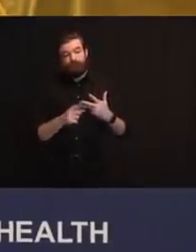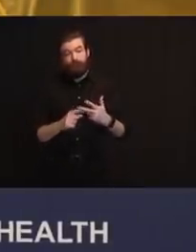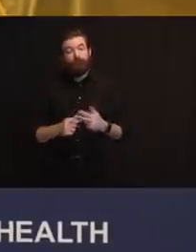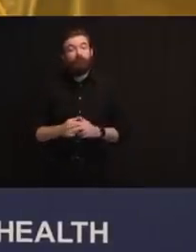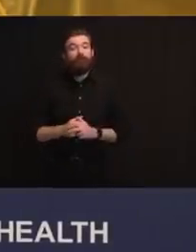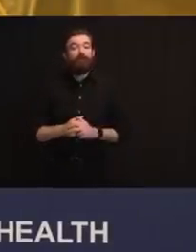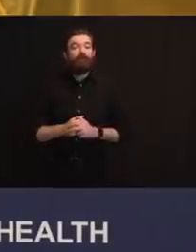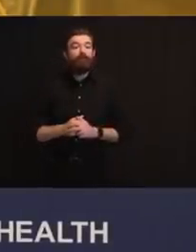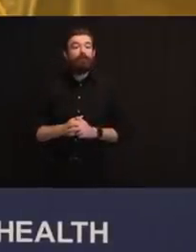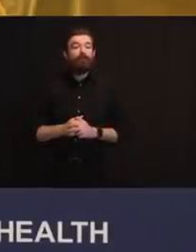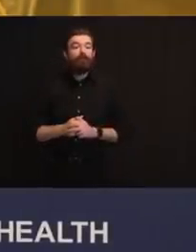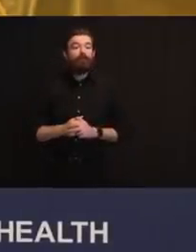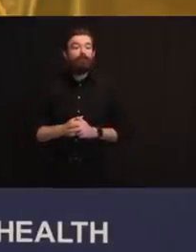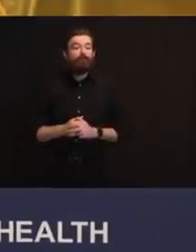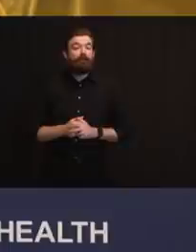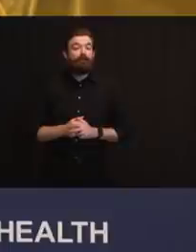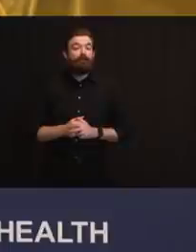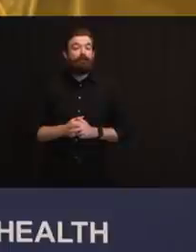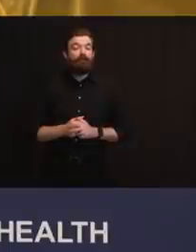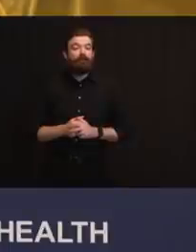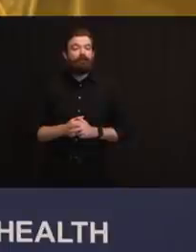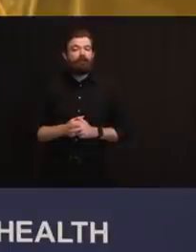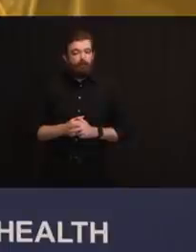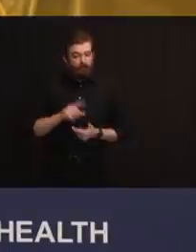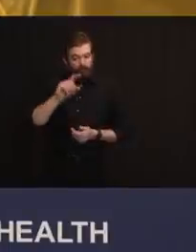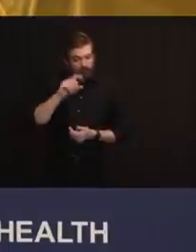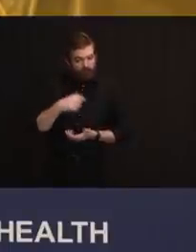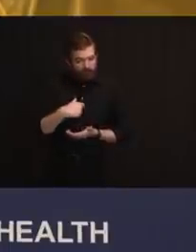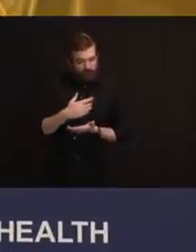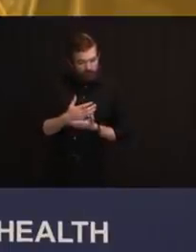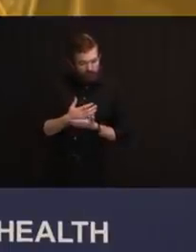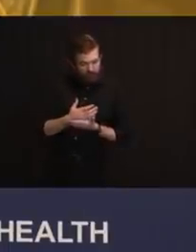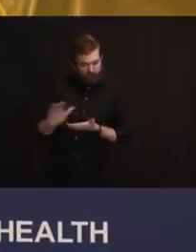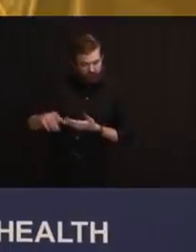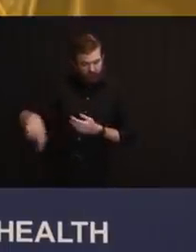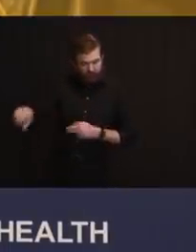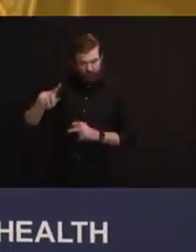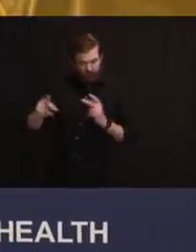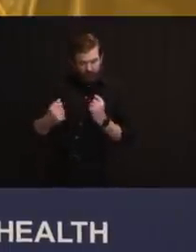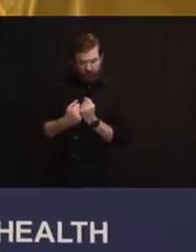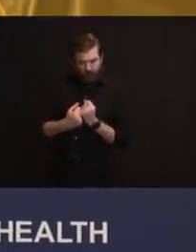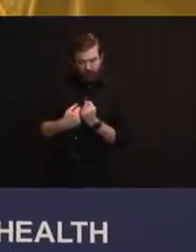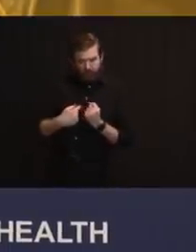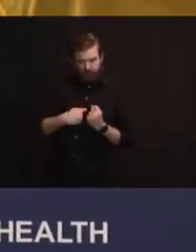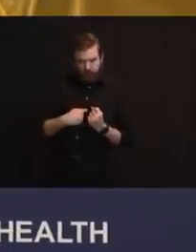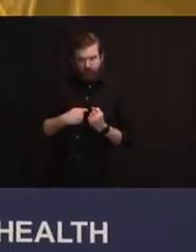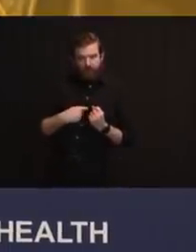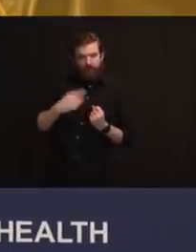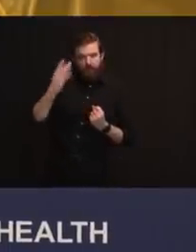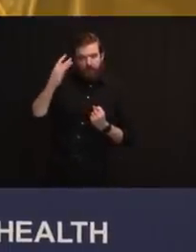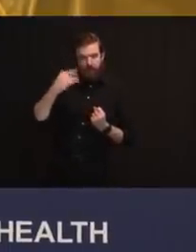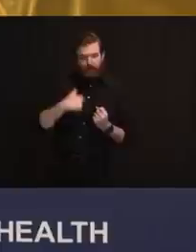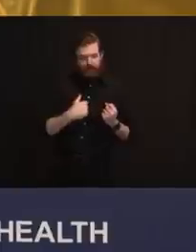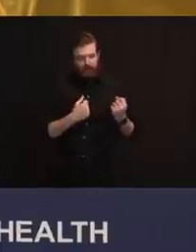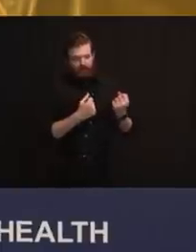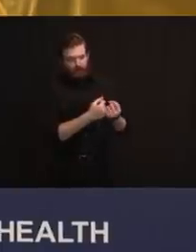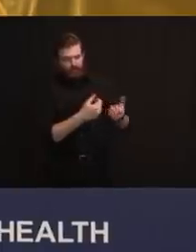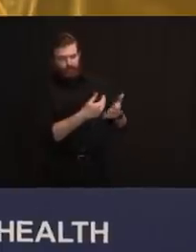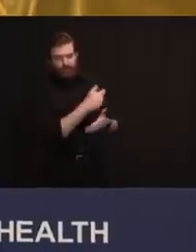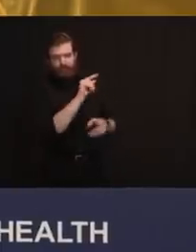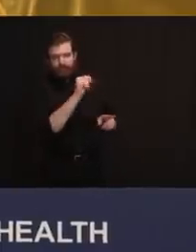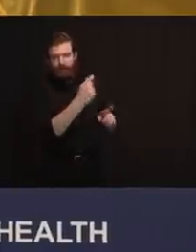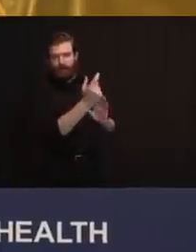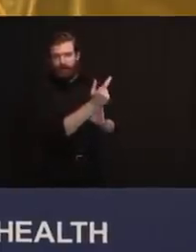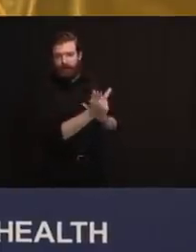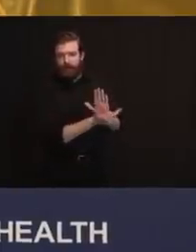folks who have either testified or have put statements out in support of this, and it's an overwhelming and long list. And I thank